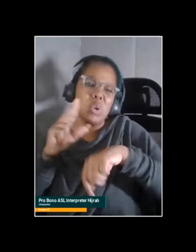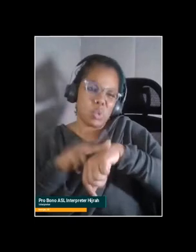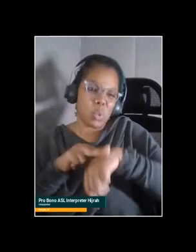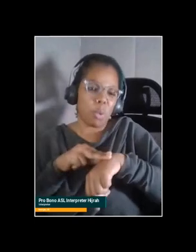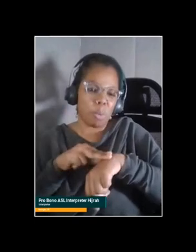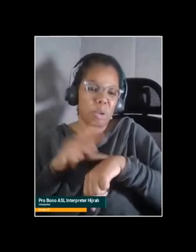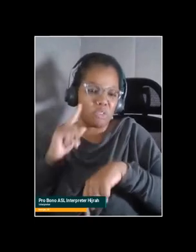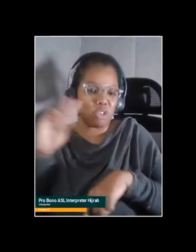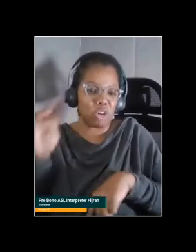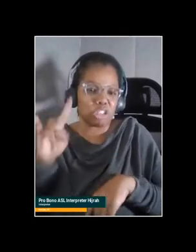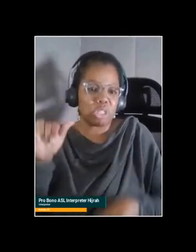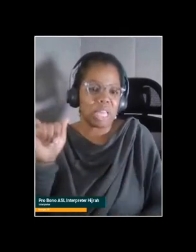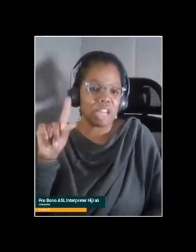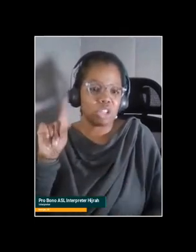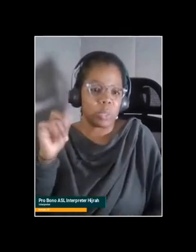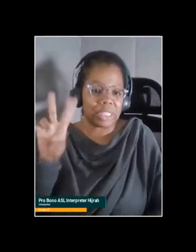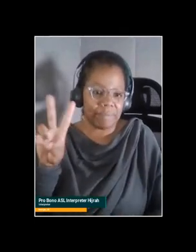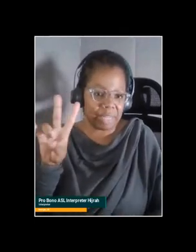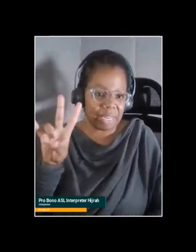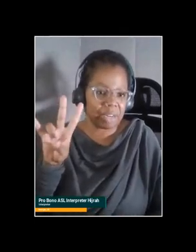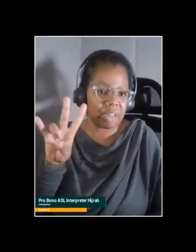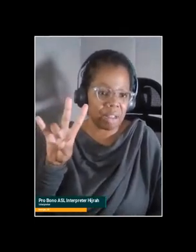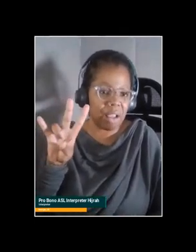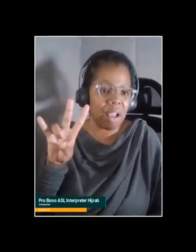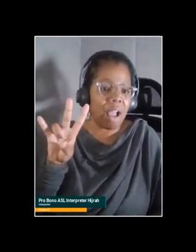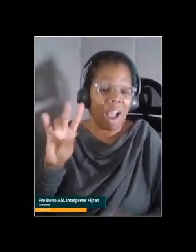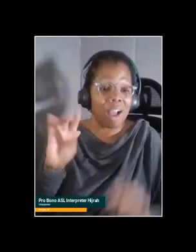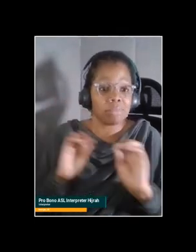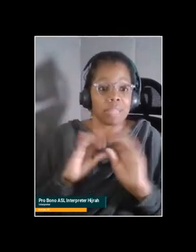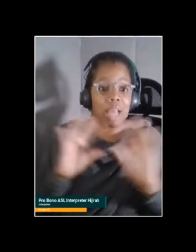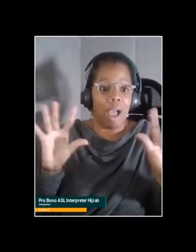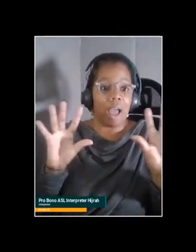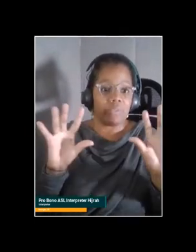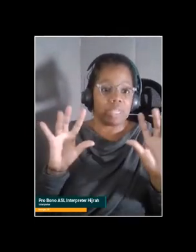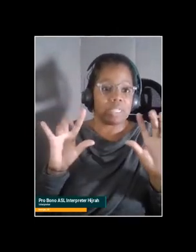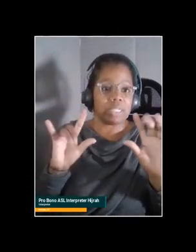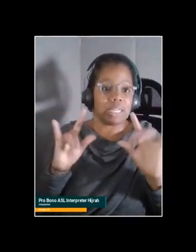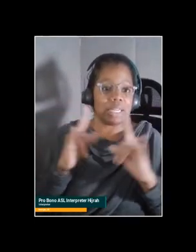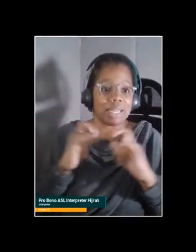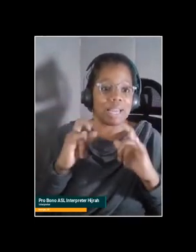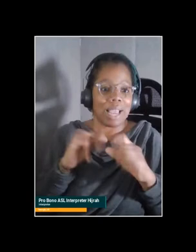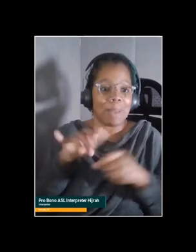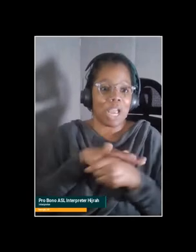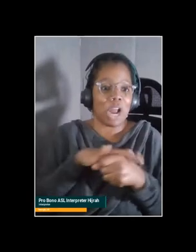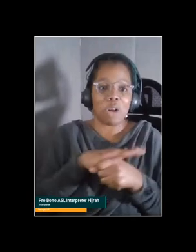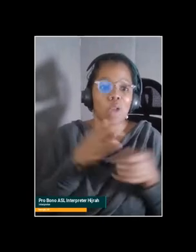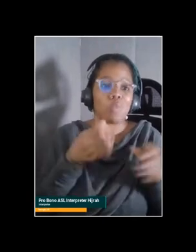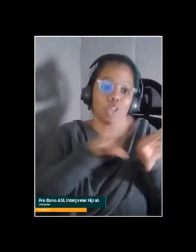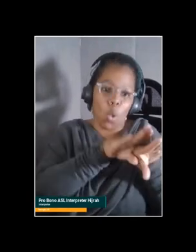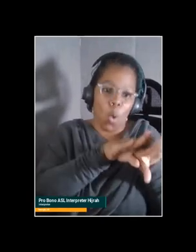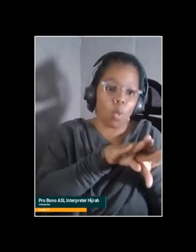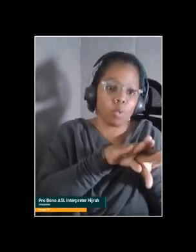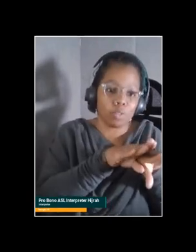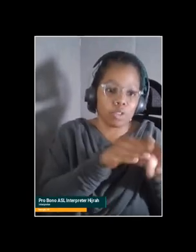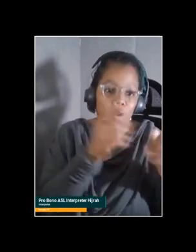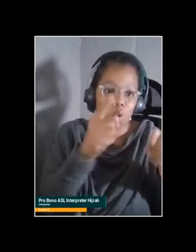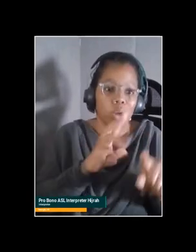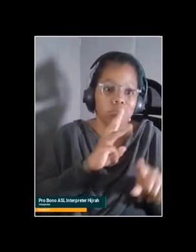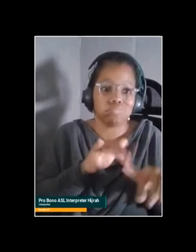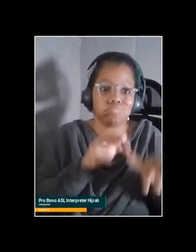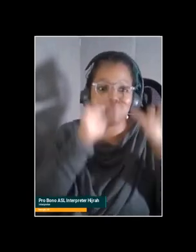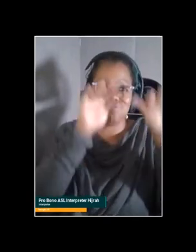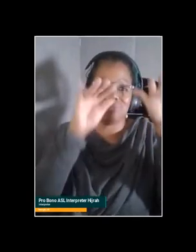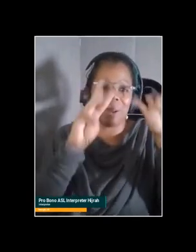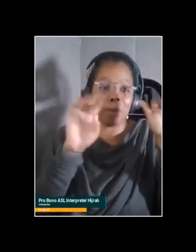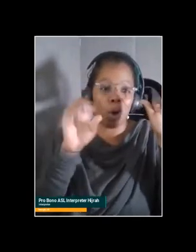July 2017. And so obviously the campground was not open to the public while it was flooded.